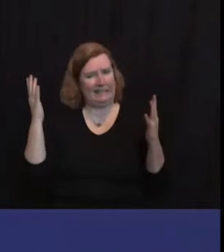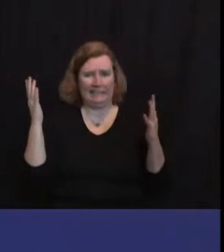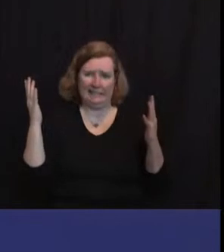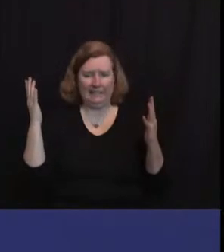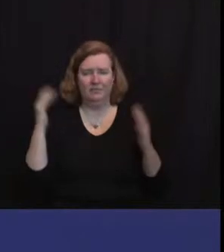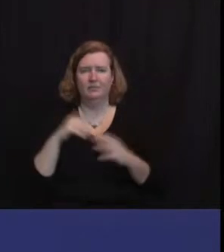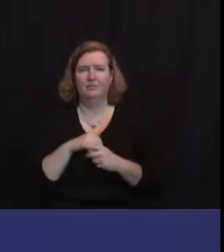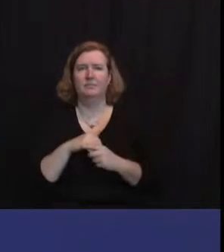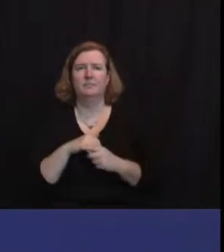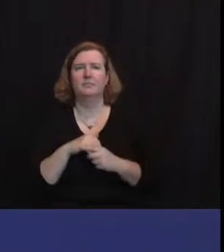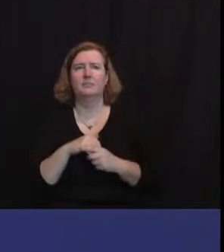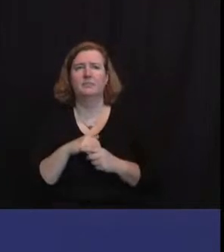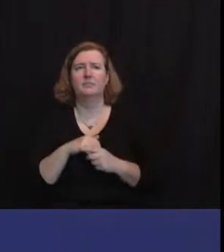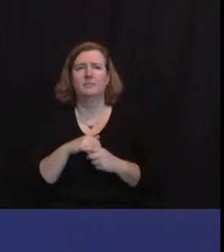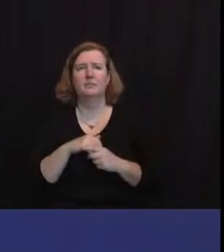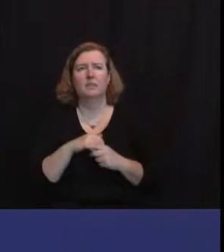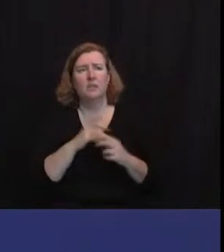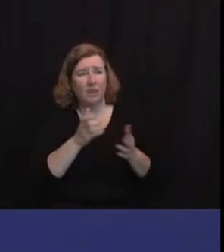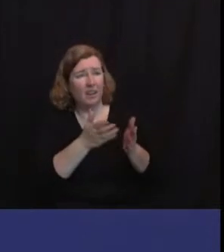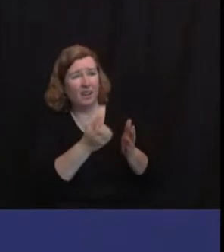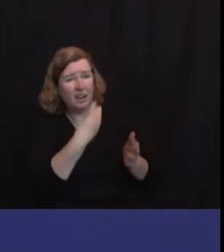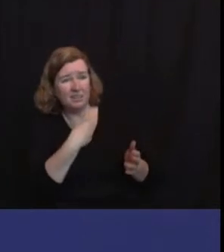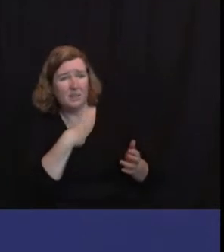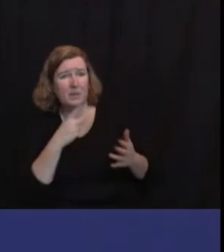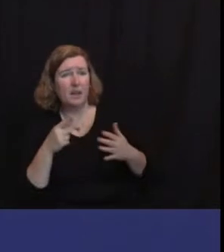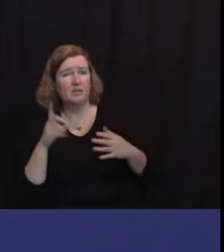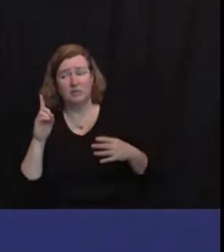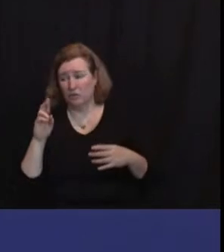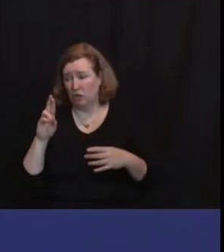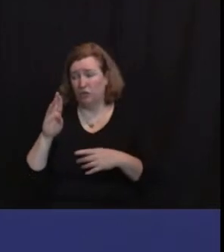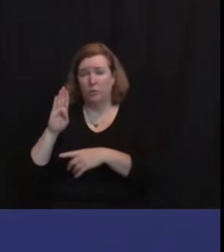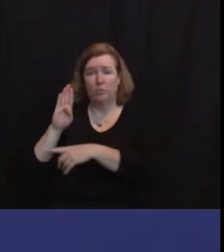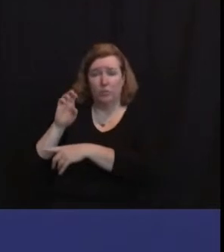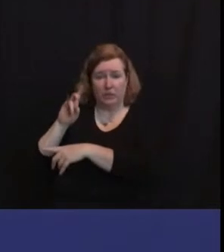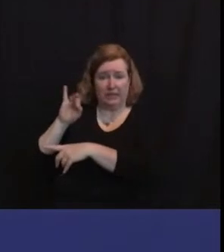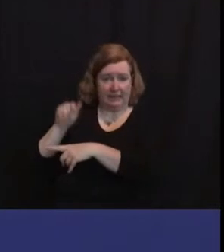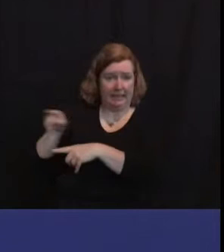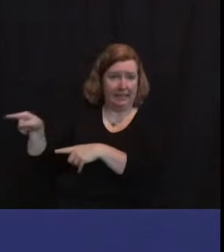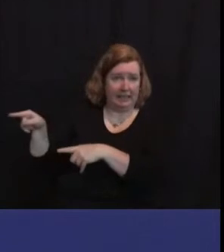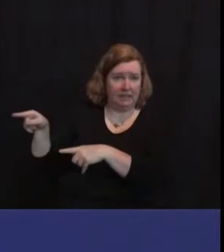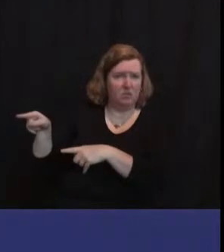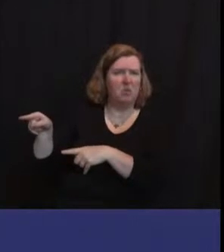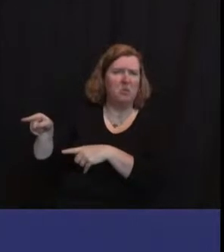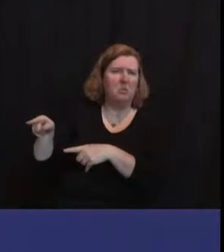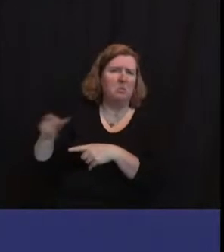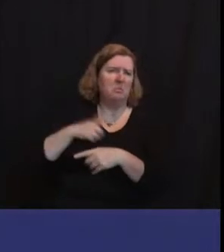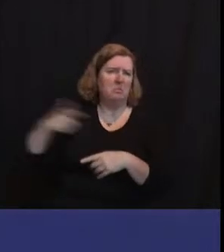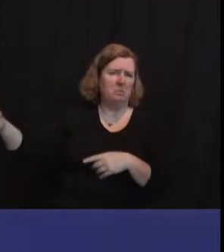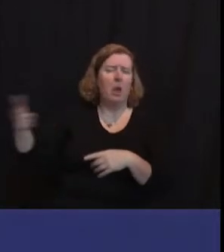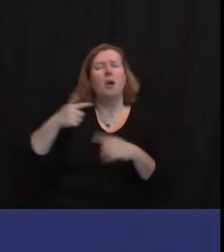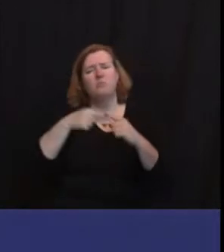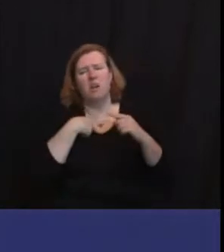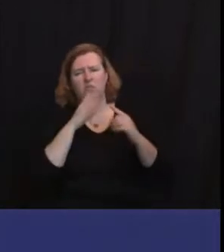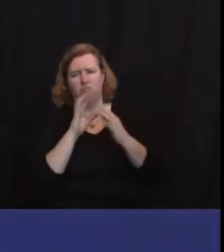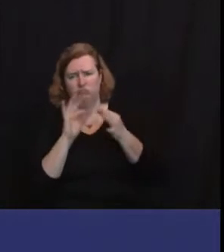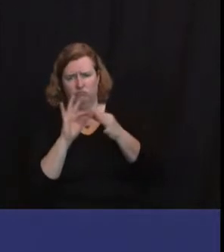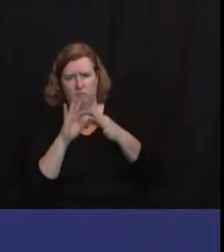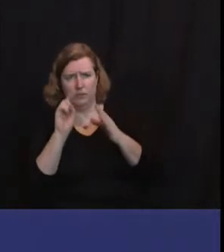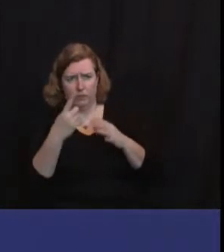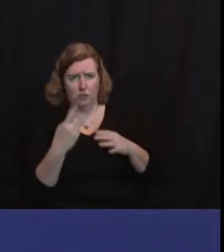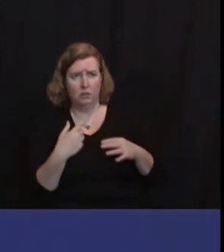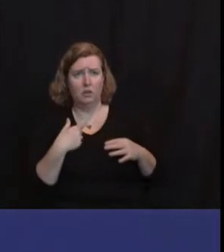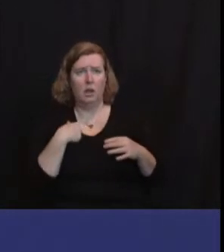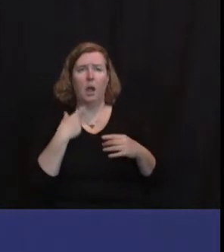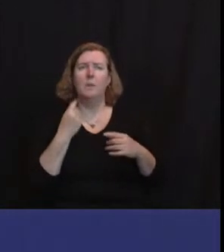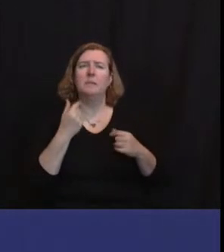These kind of all, although you did ask Eddie for one of them, so I'll throw it back to him in one sec. Are we on pause versus thinking? We're